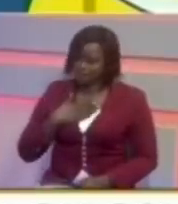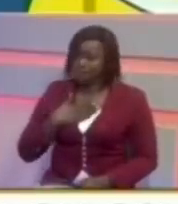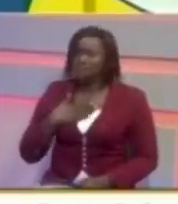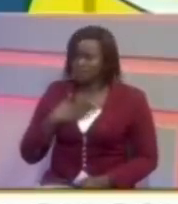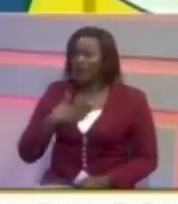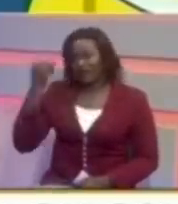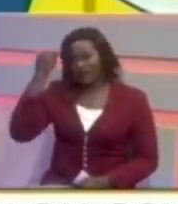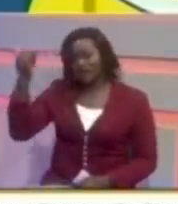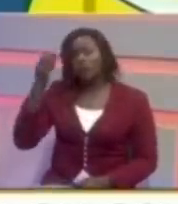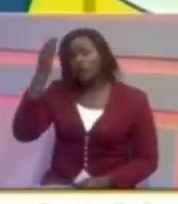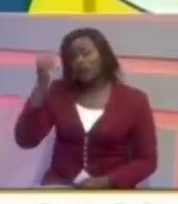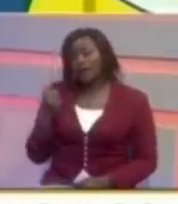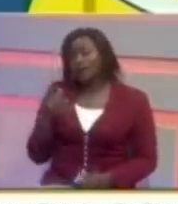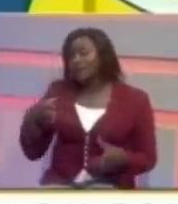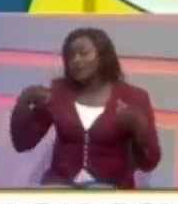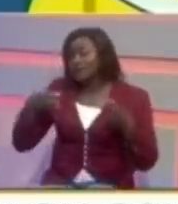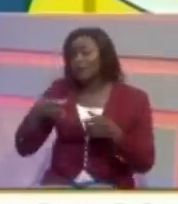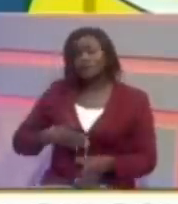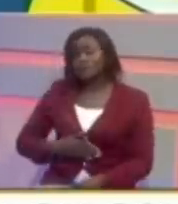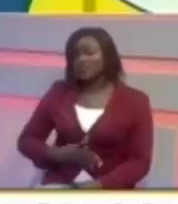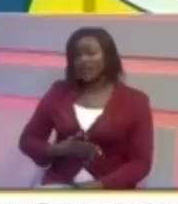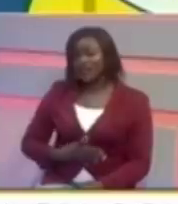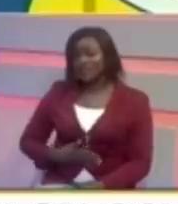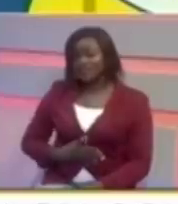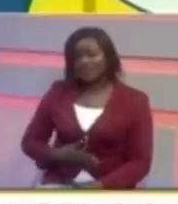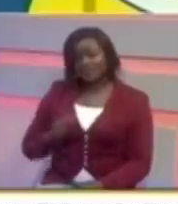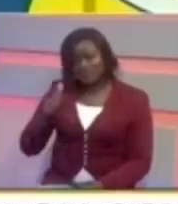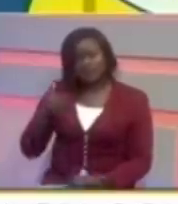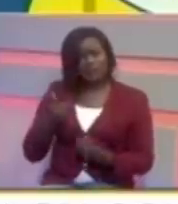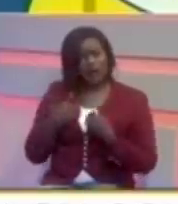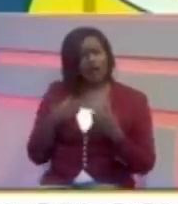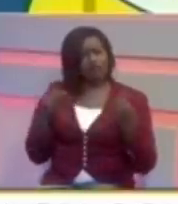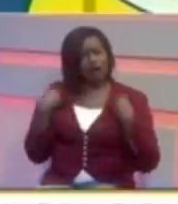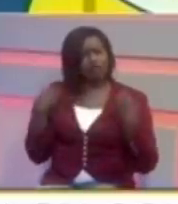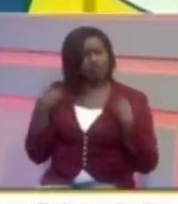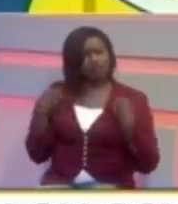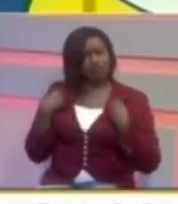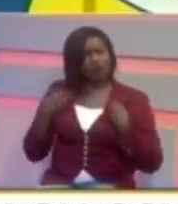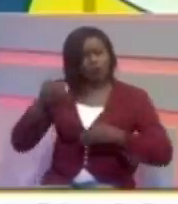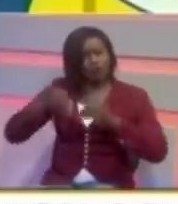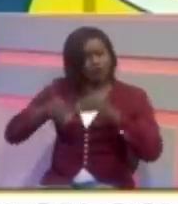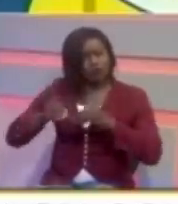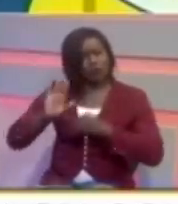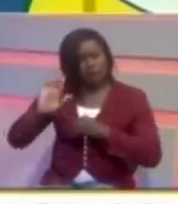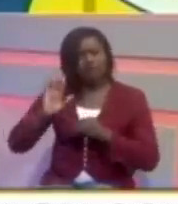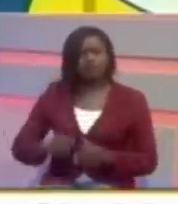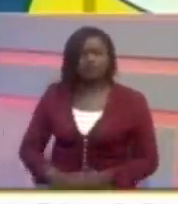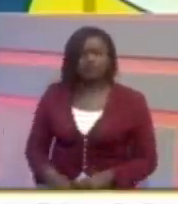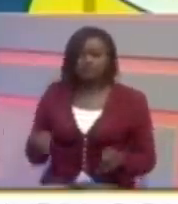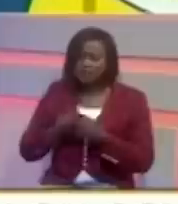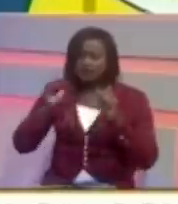Because the scientists have practical contribution they can